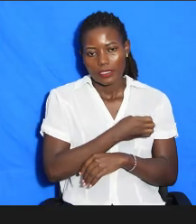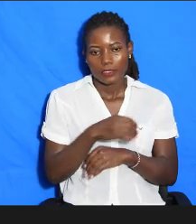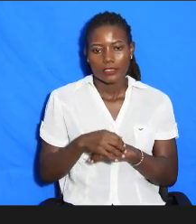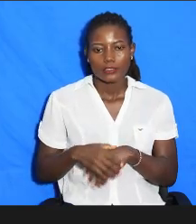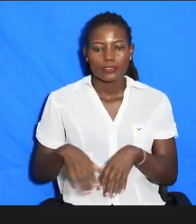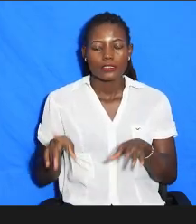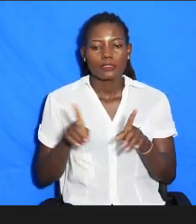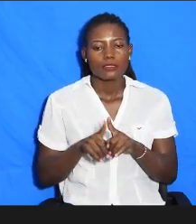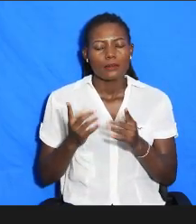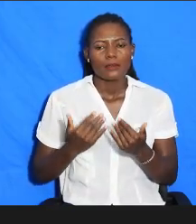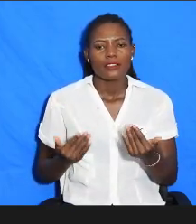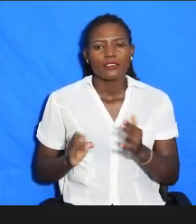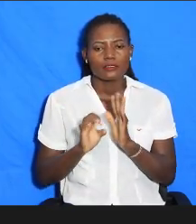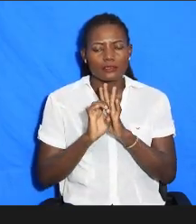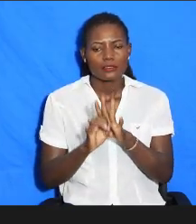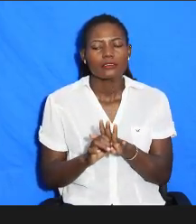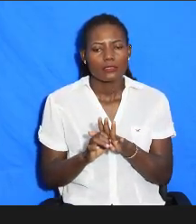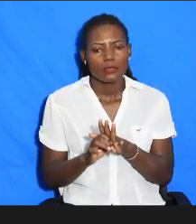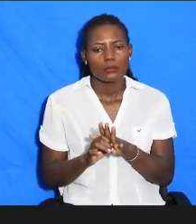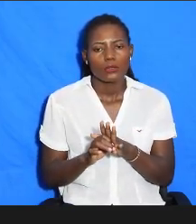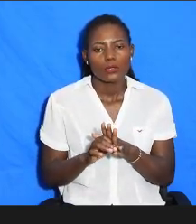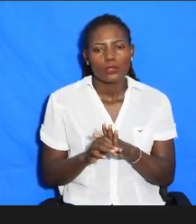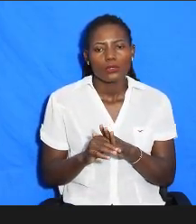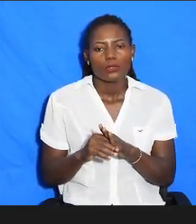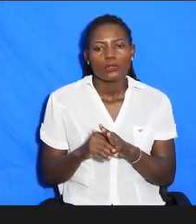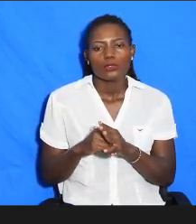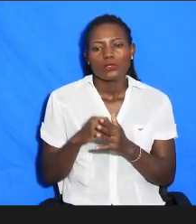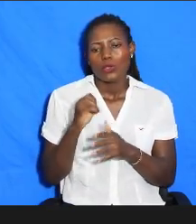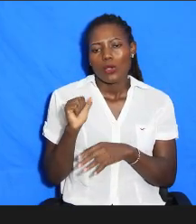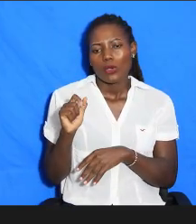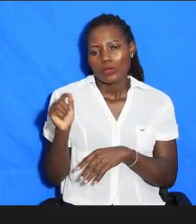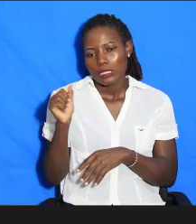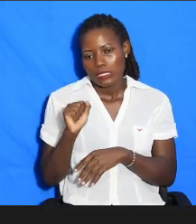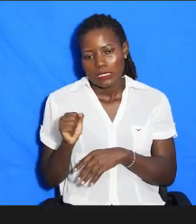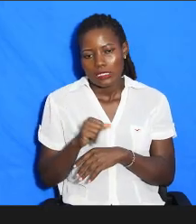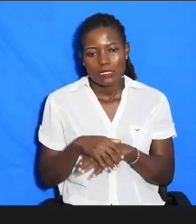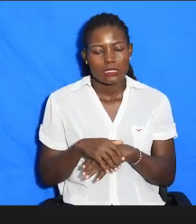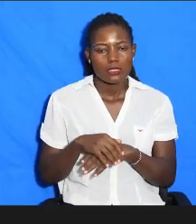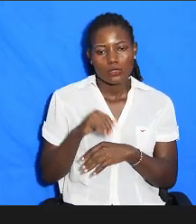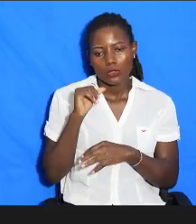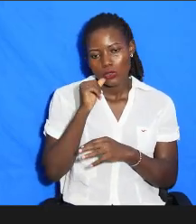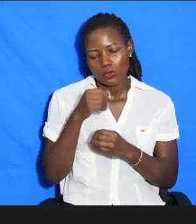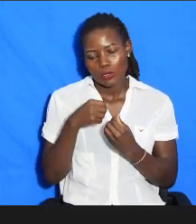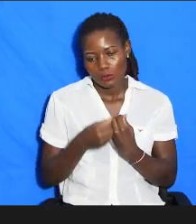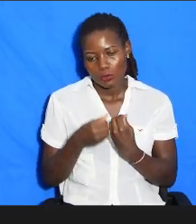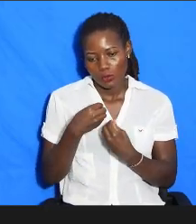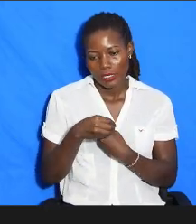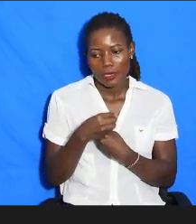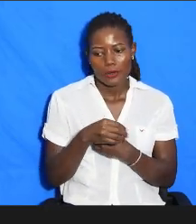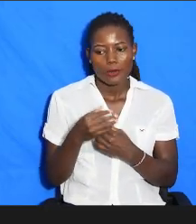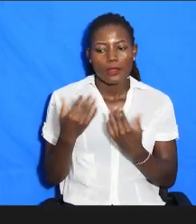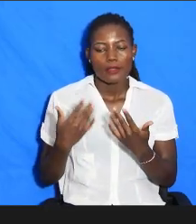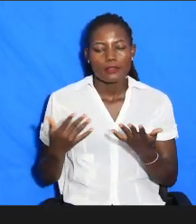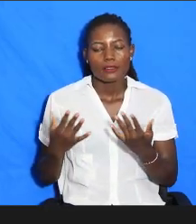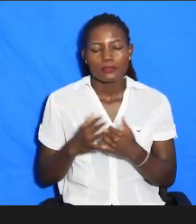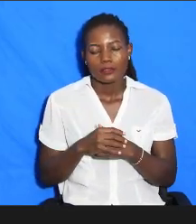training session, so things like sweet potatoes, things like oats. So those are things that I normally look up to, especially in the